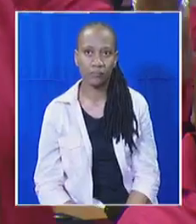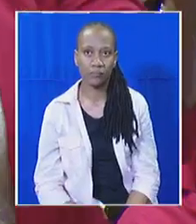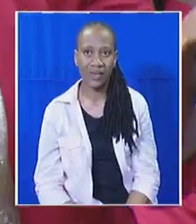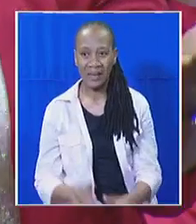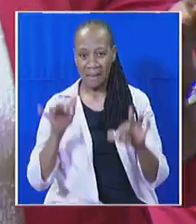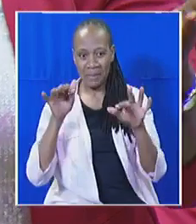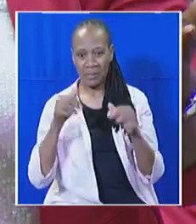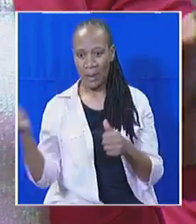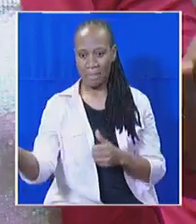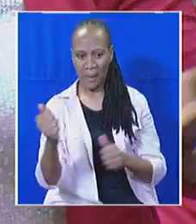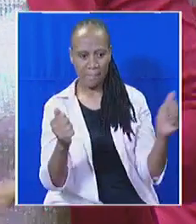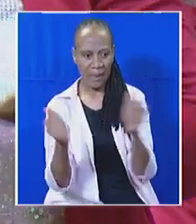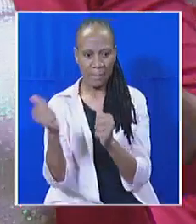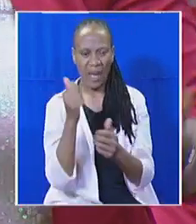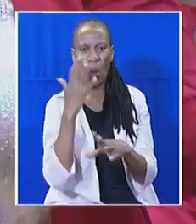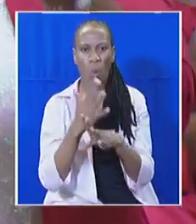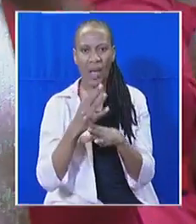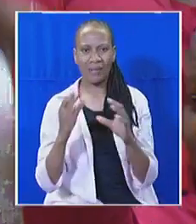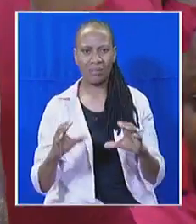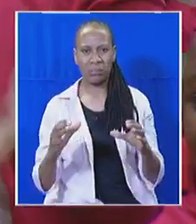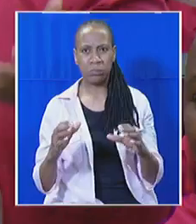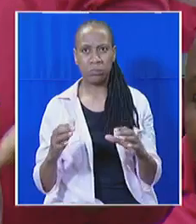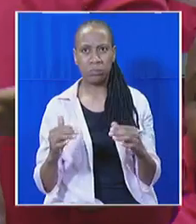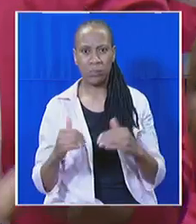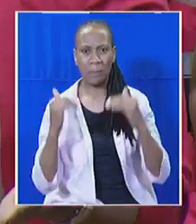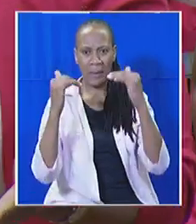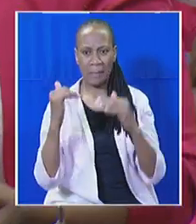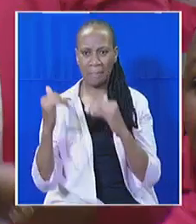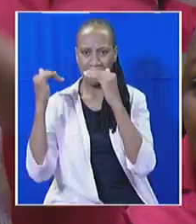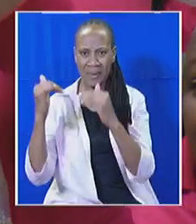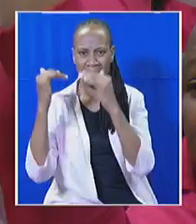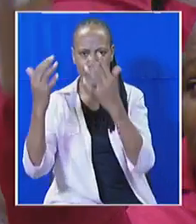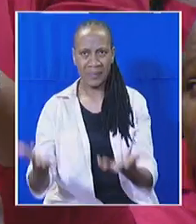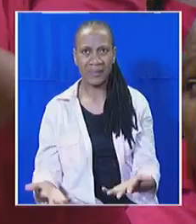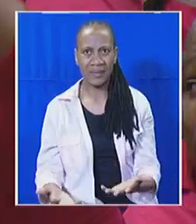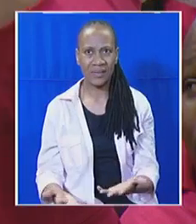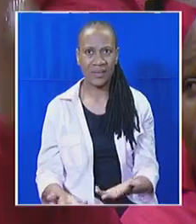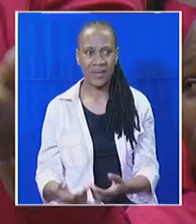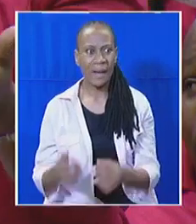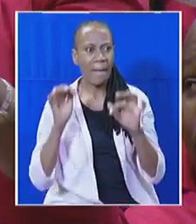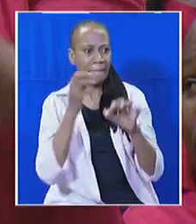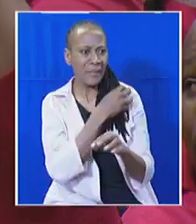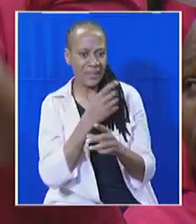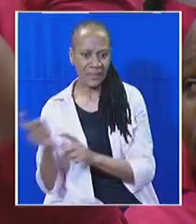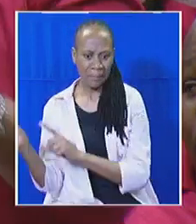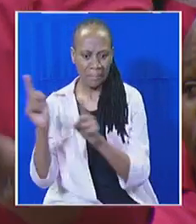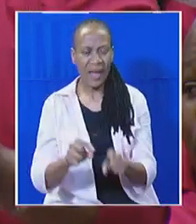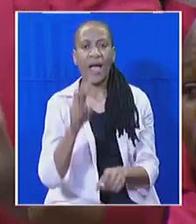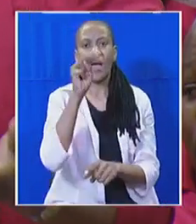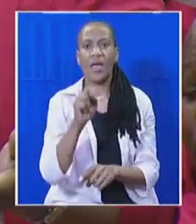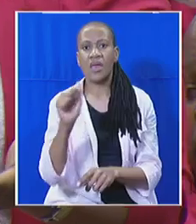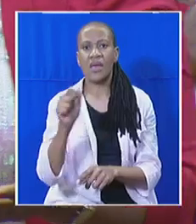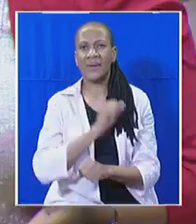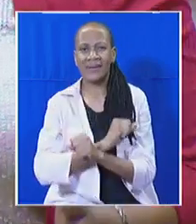positions like this. I'm not going to allow you. They come to this house and not respond to the issues raised in